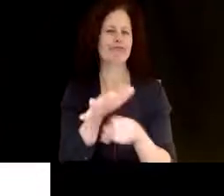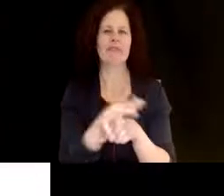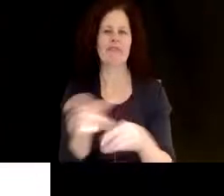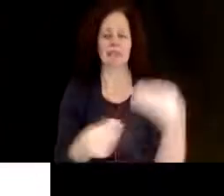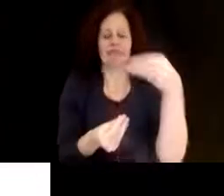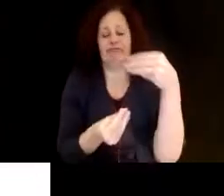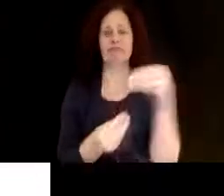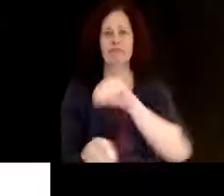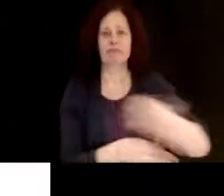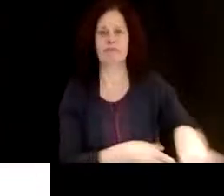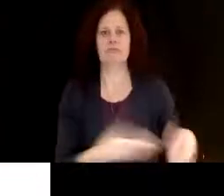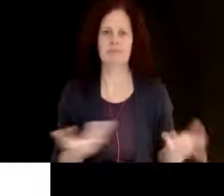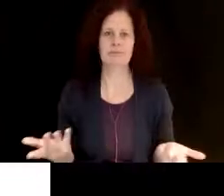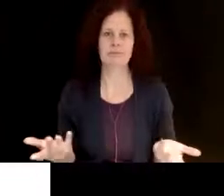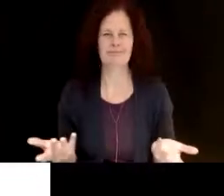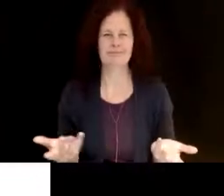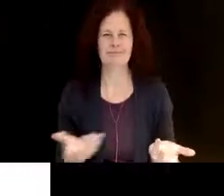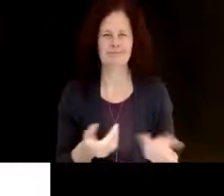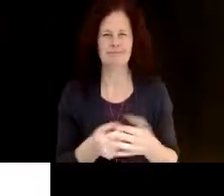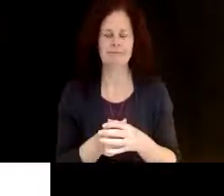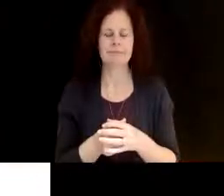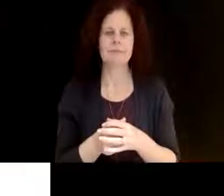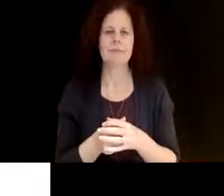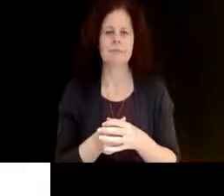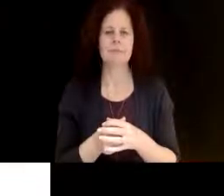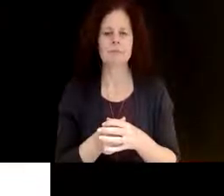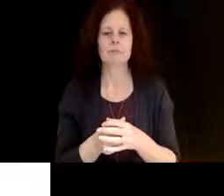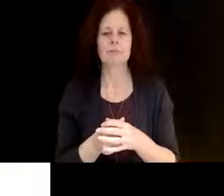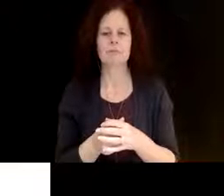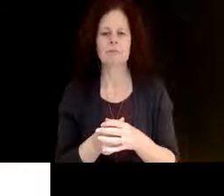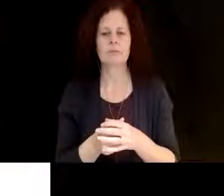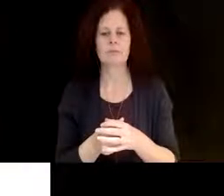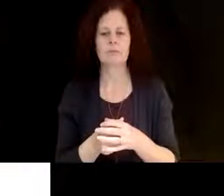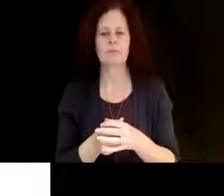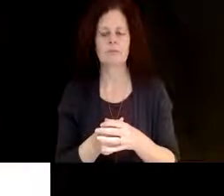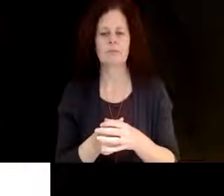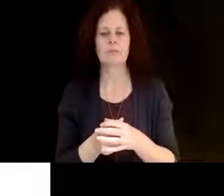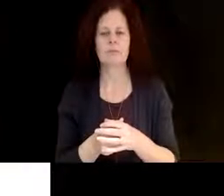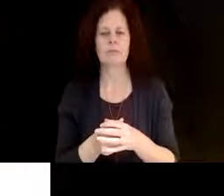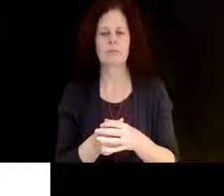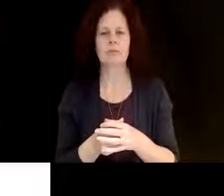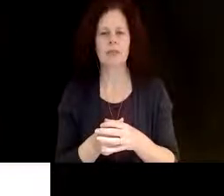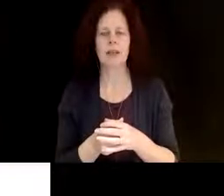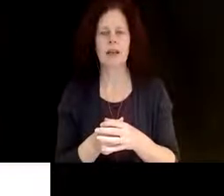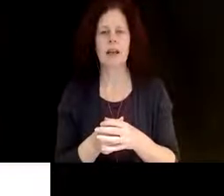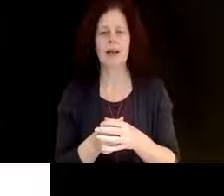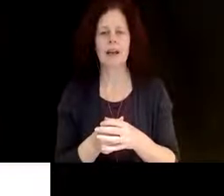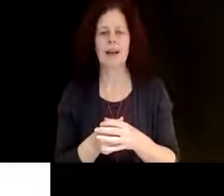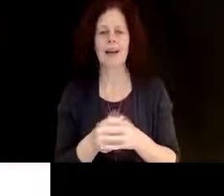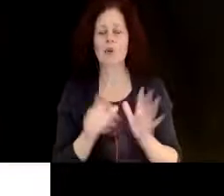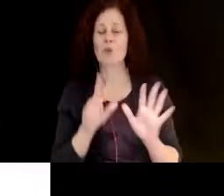they're supposed to be doing. So those who may not be in a position to move things forward are often not in the same